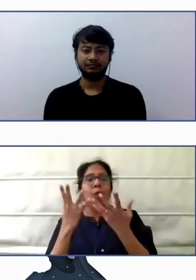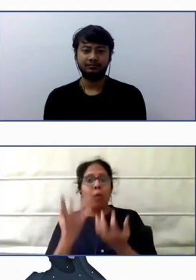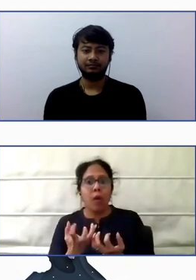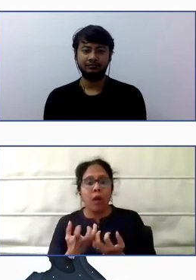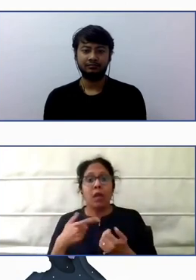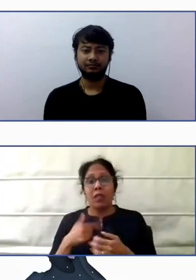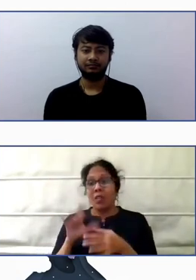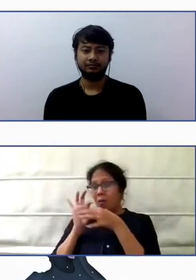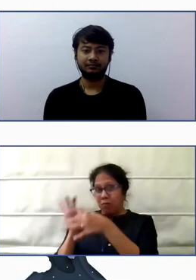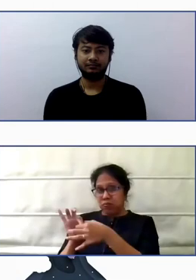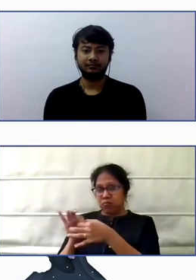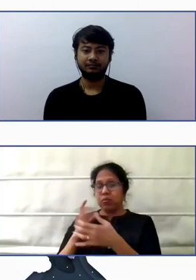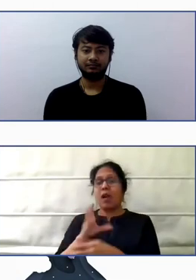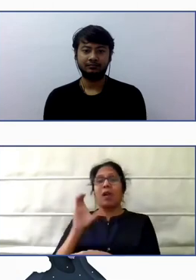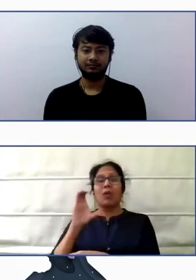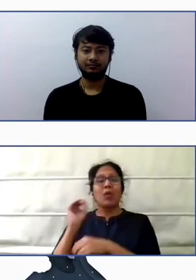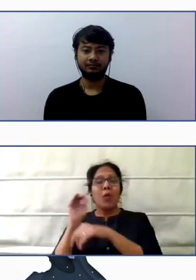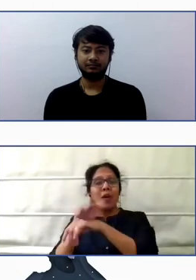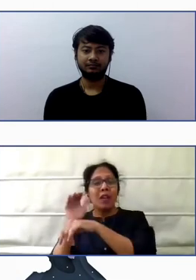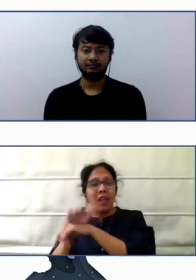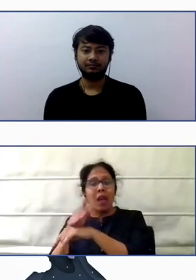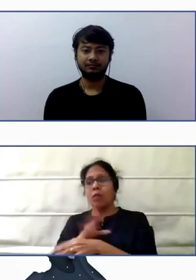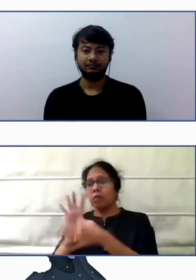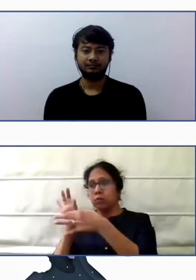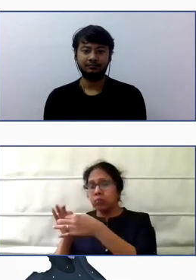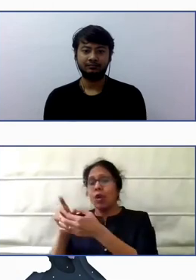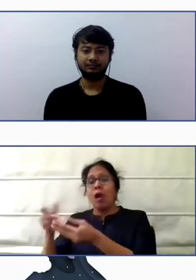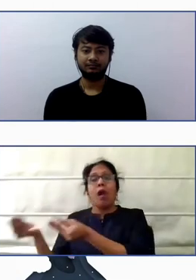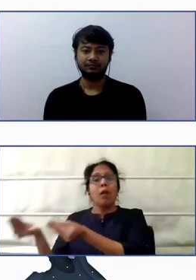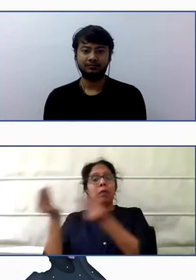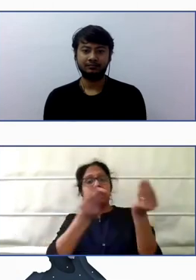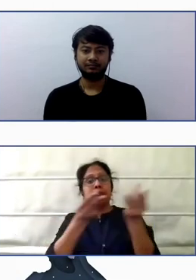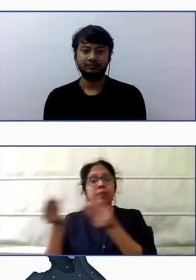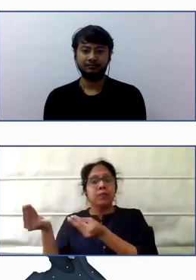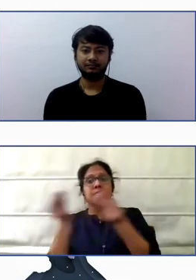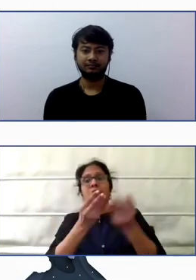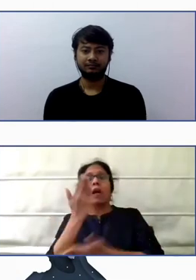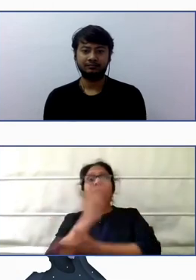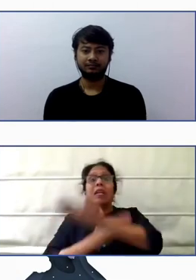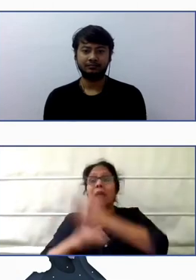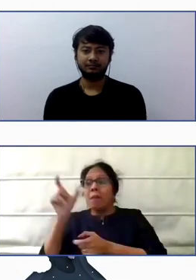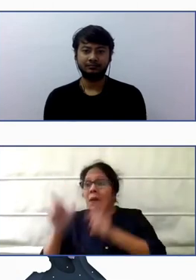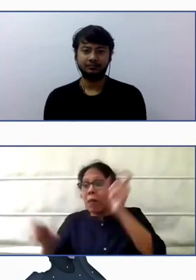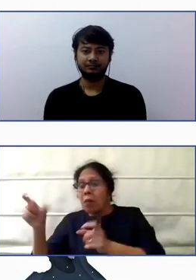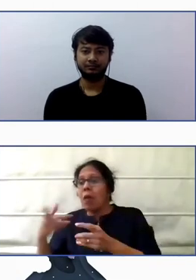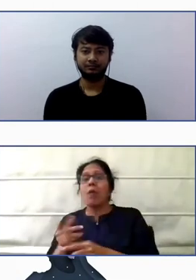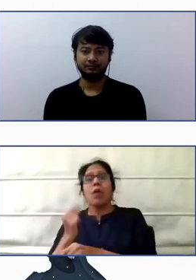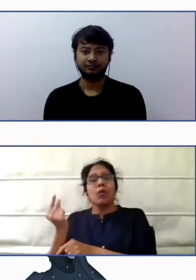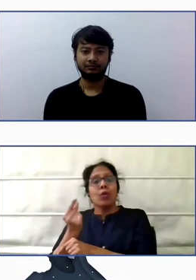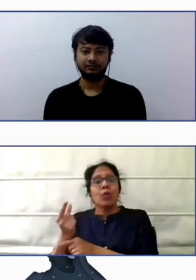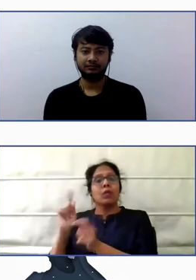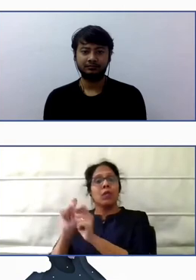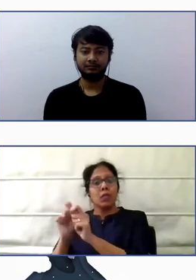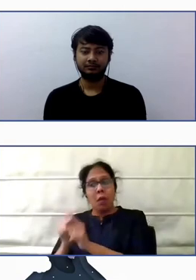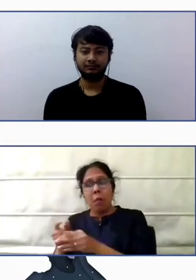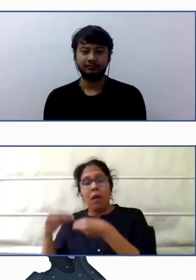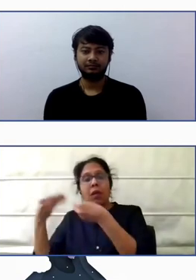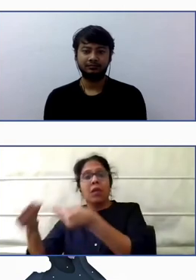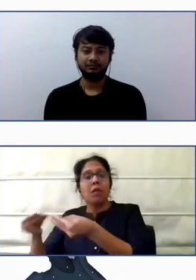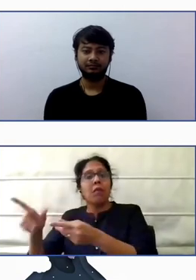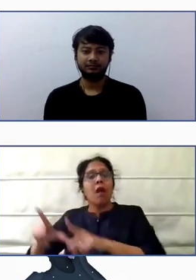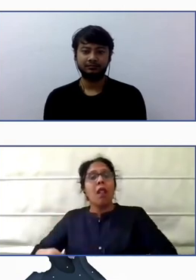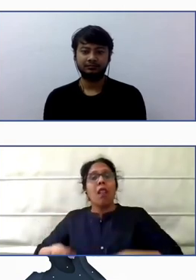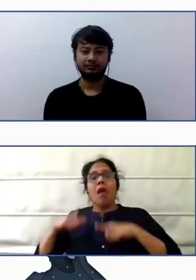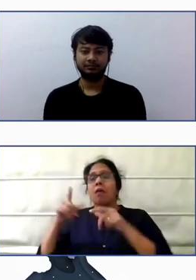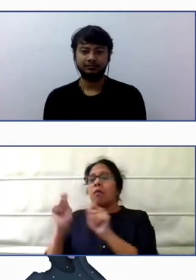and delivering those products made by people with disability to 900 different locations, supporting livelihood of so many people